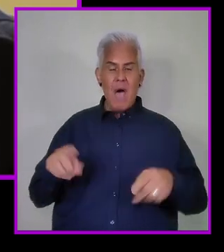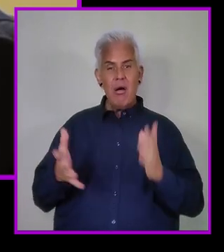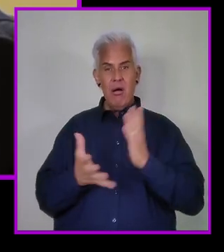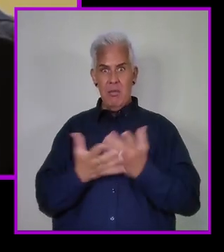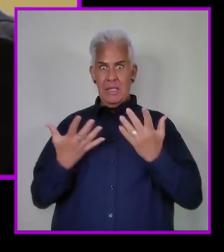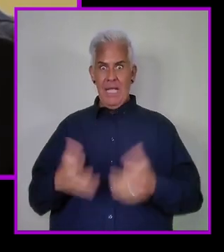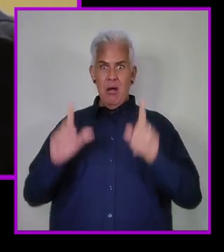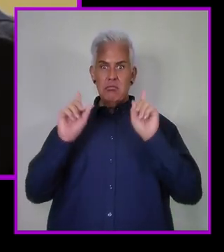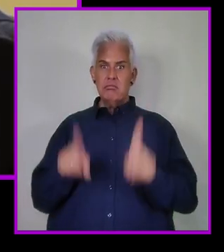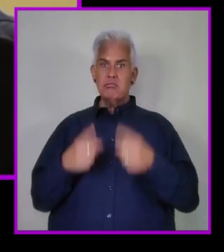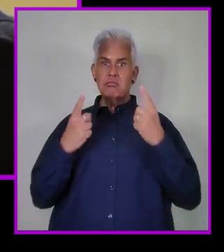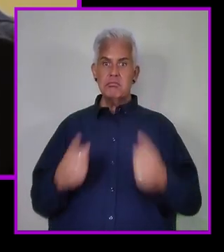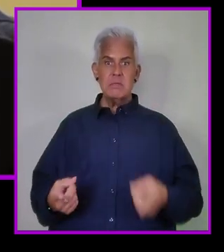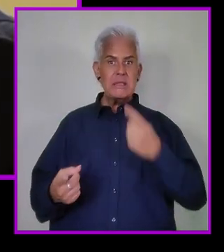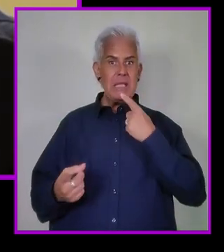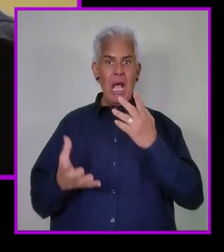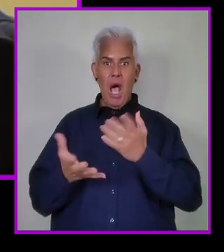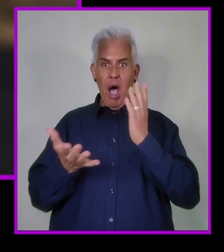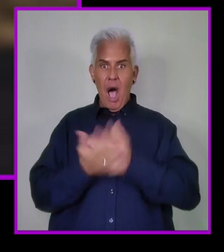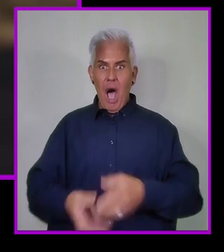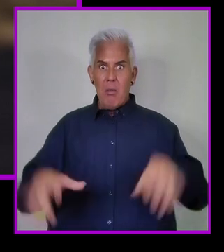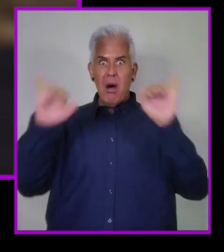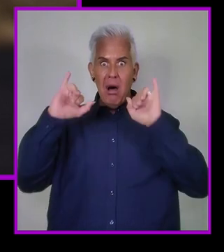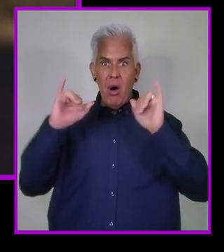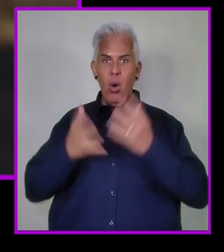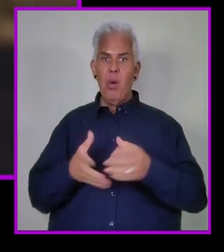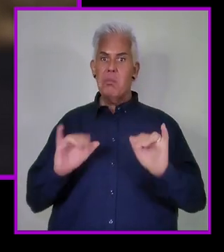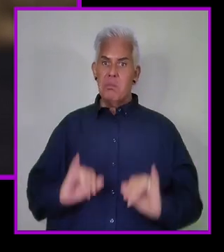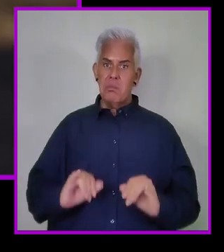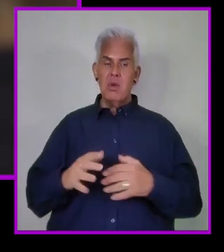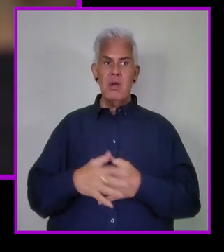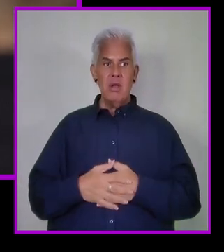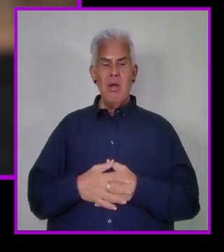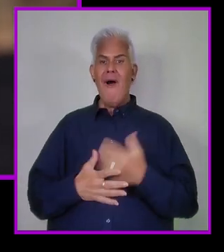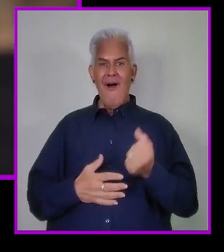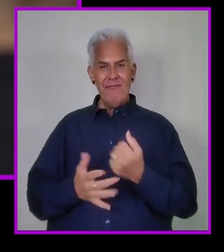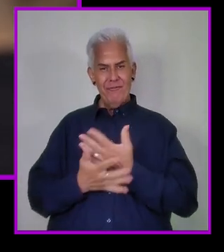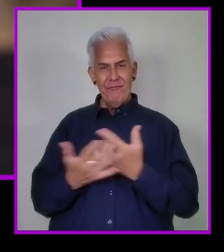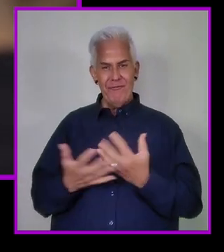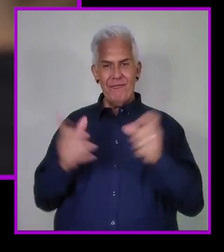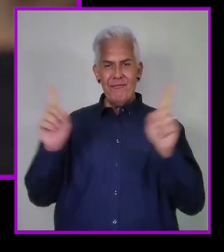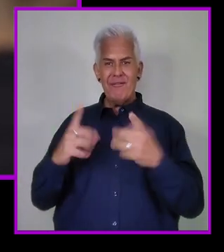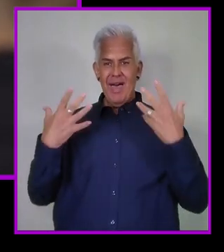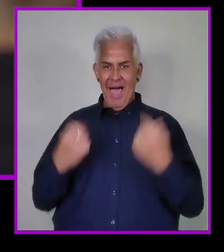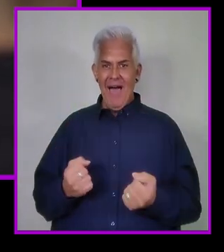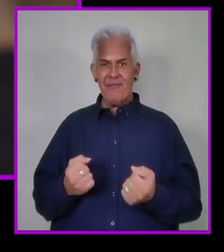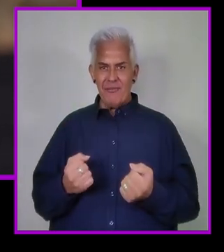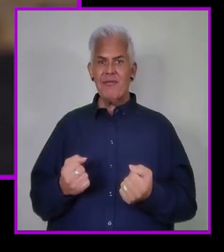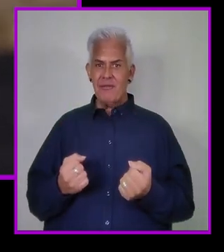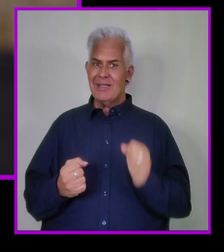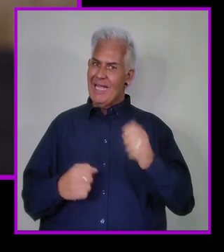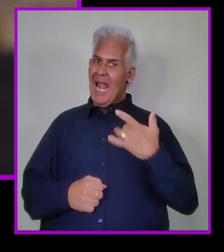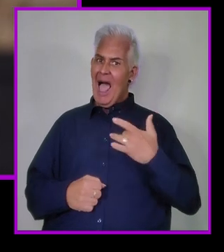impossible at this stage to determine how severe it might be. There are lots of people with this condition who live very